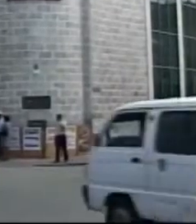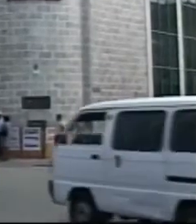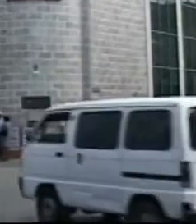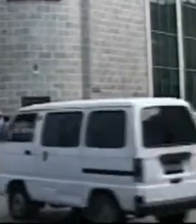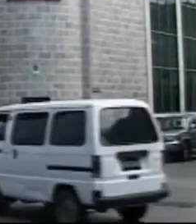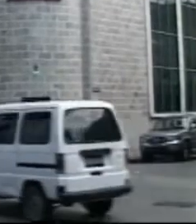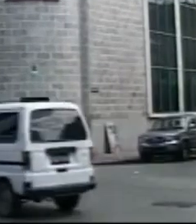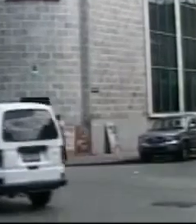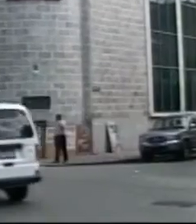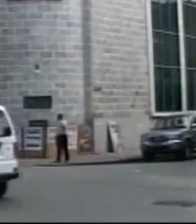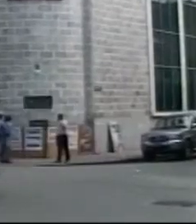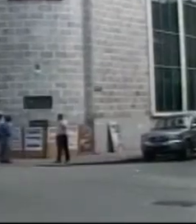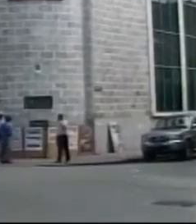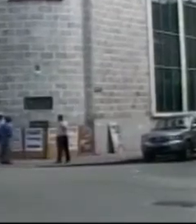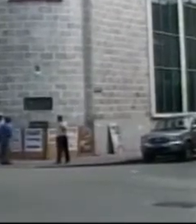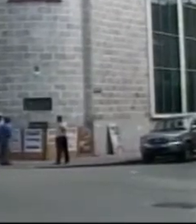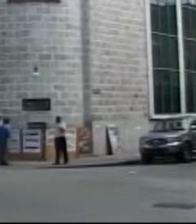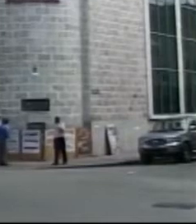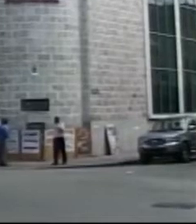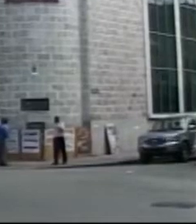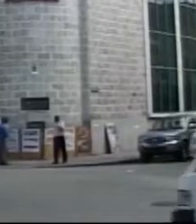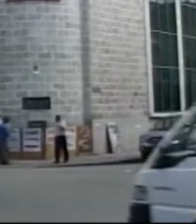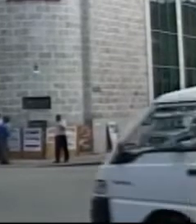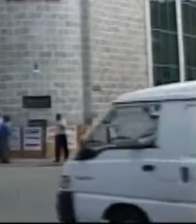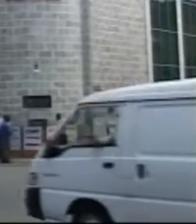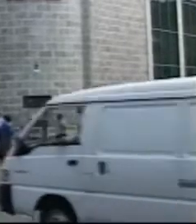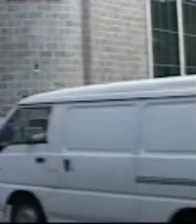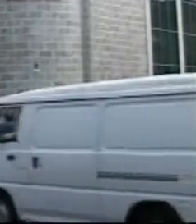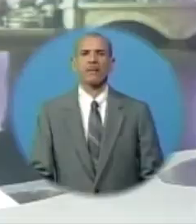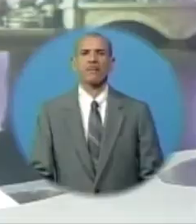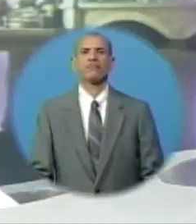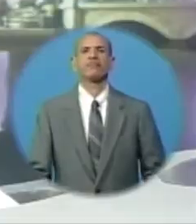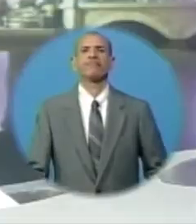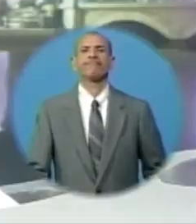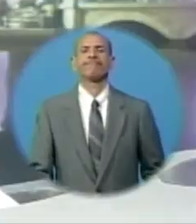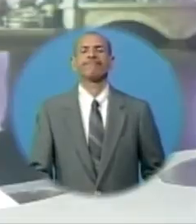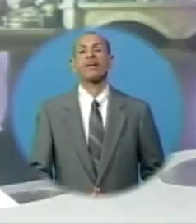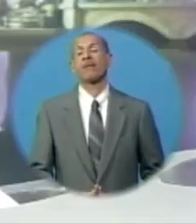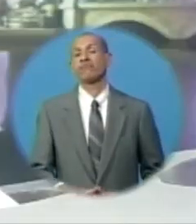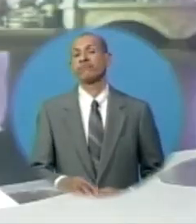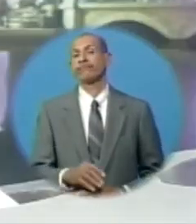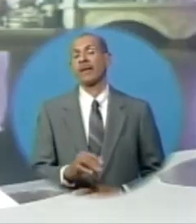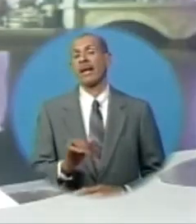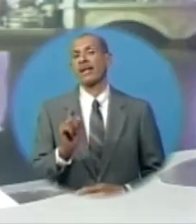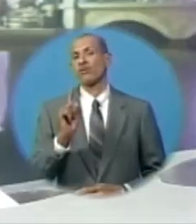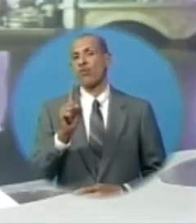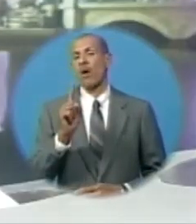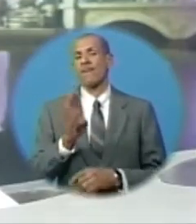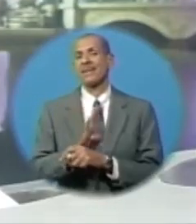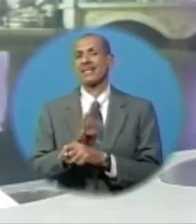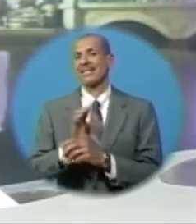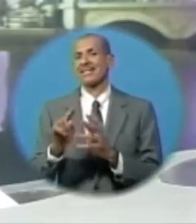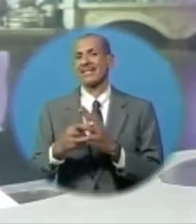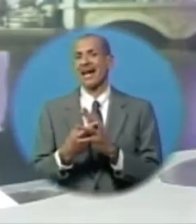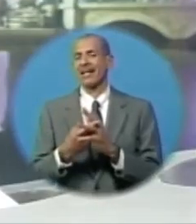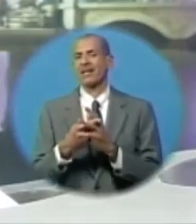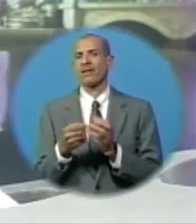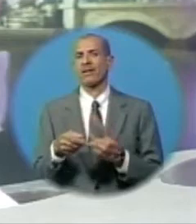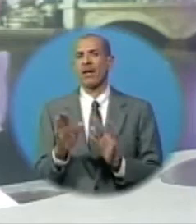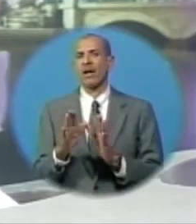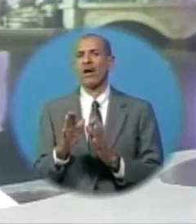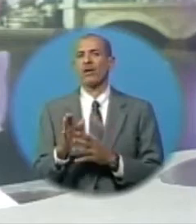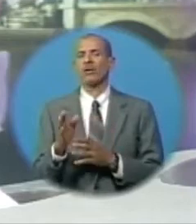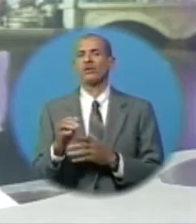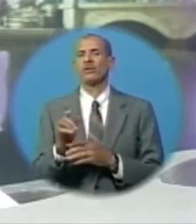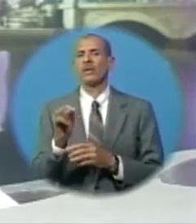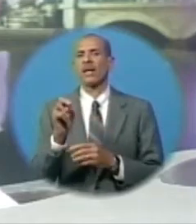1 year before. Ryan Broom for the Business Report. At least one business has started to facilitate